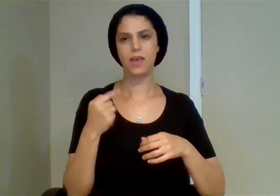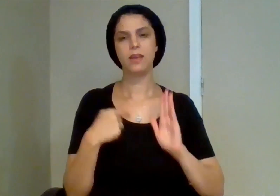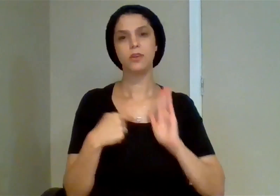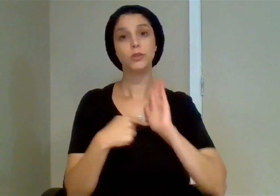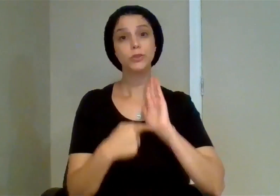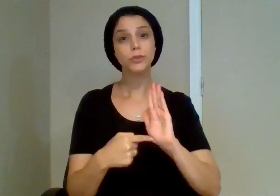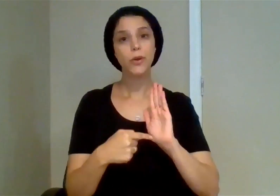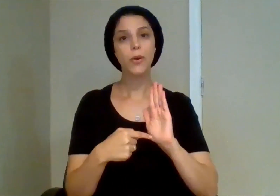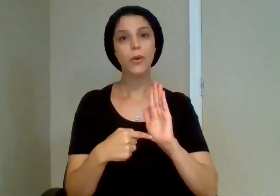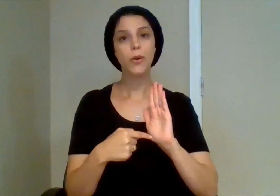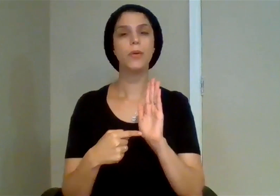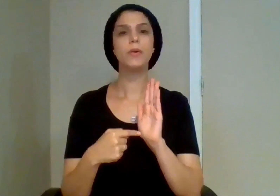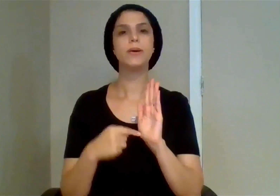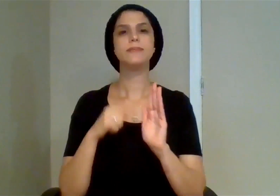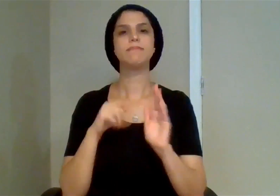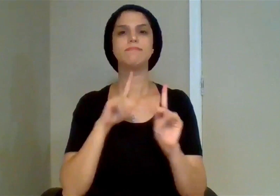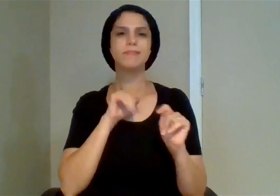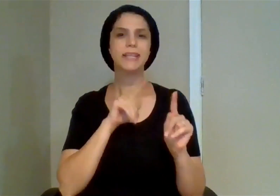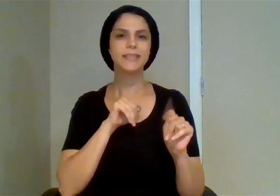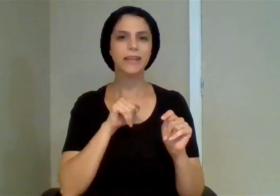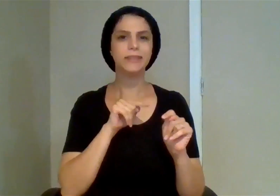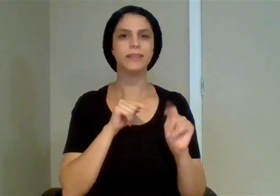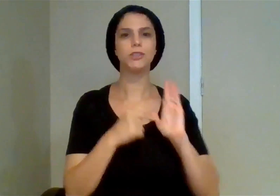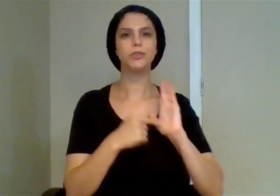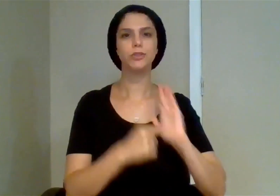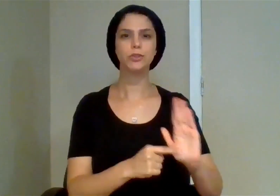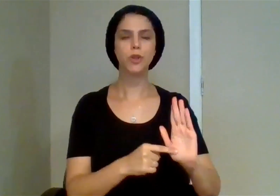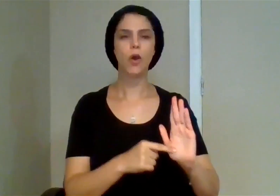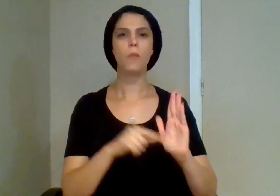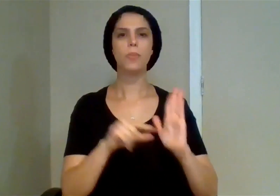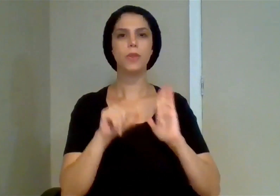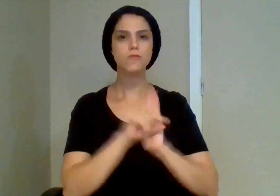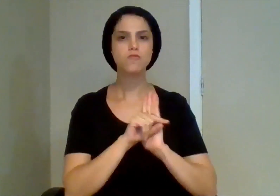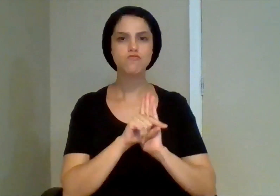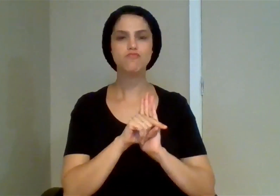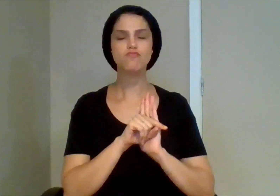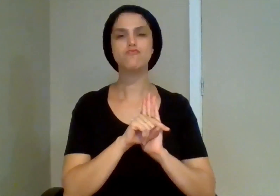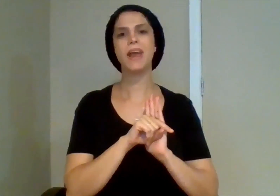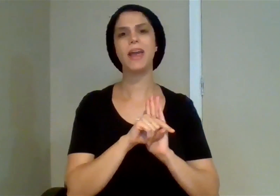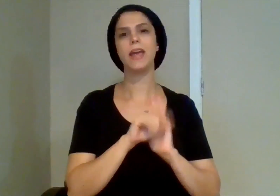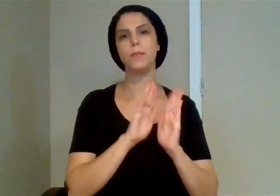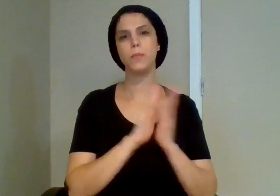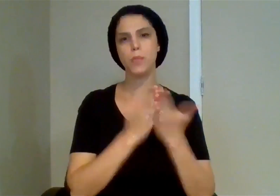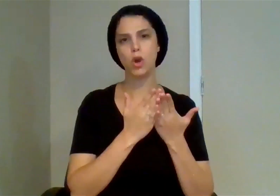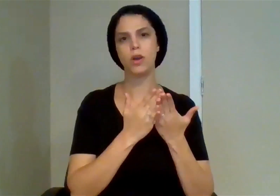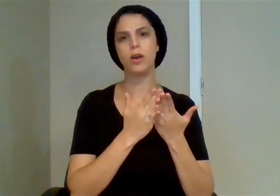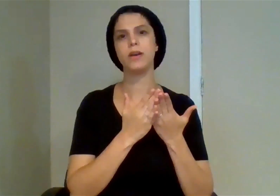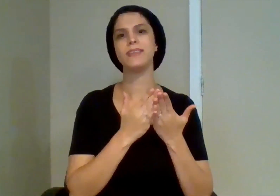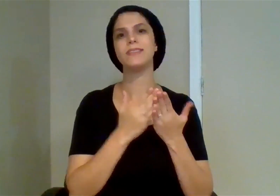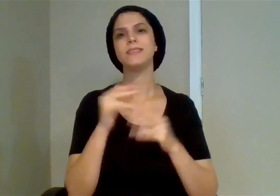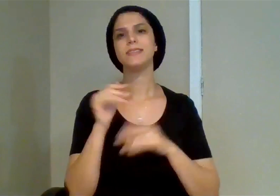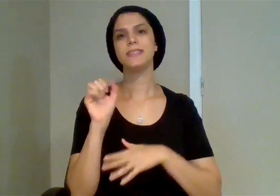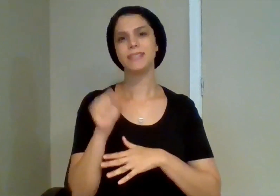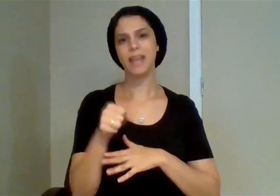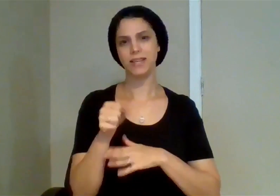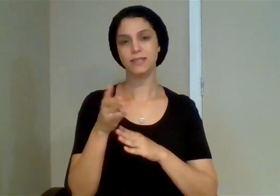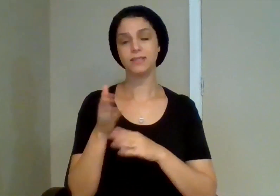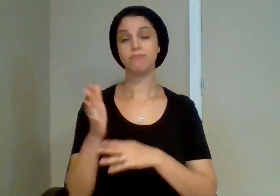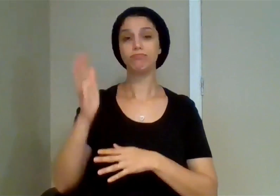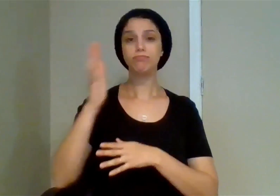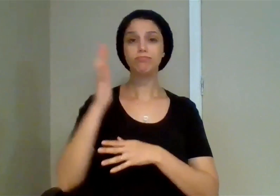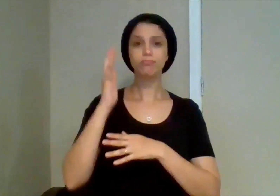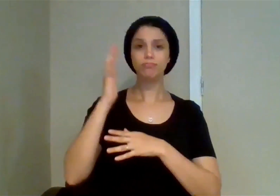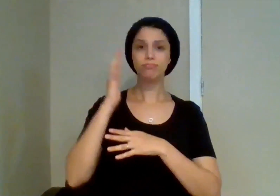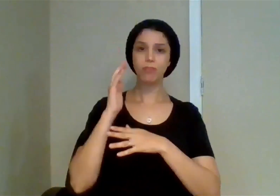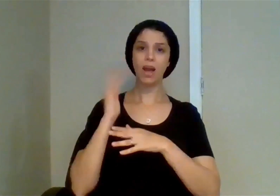guess, am I going to see attendance as it's marked? Am I going to see grades as they are entered in the grade book? Yes. In previous iterations of